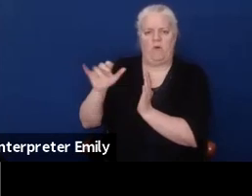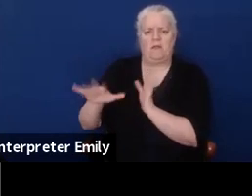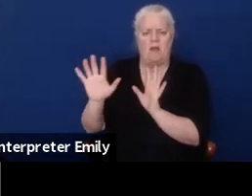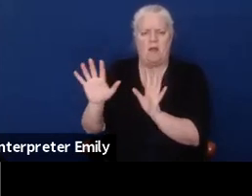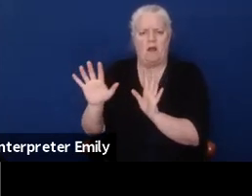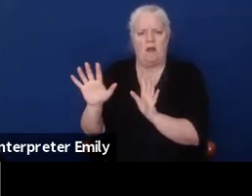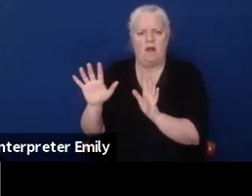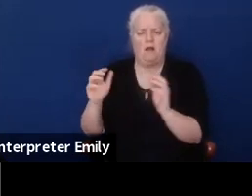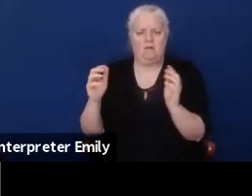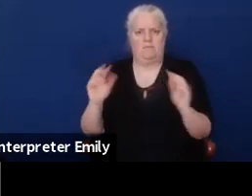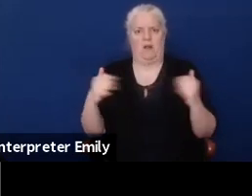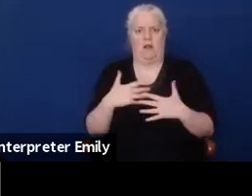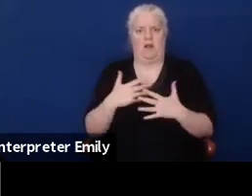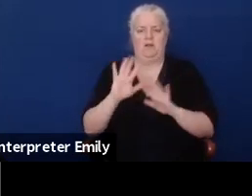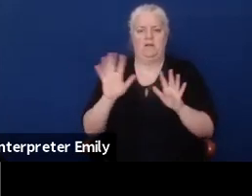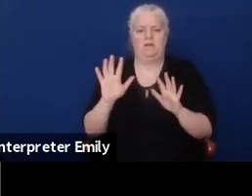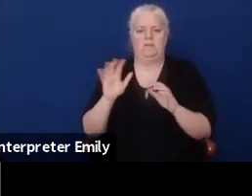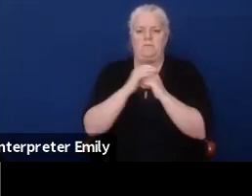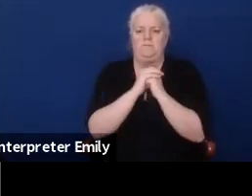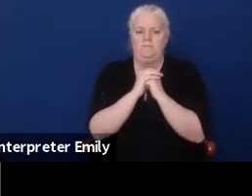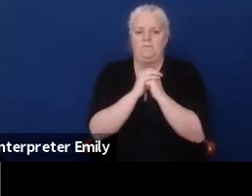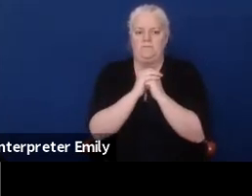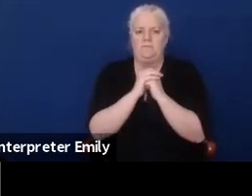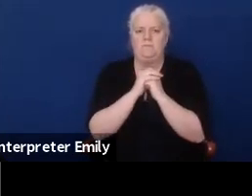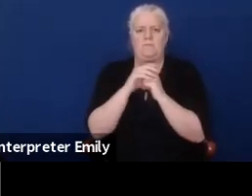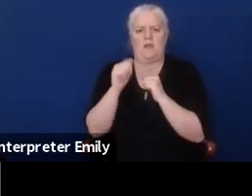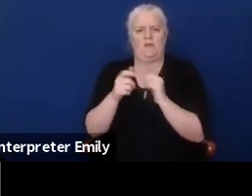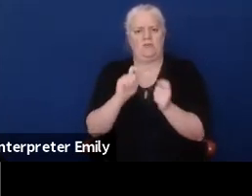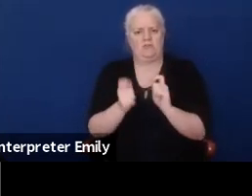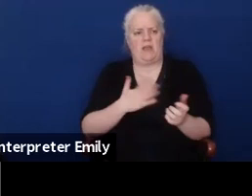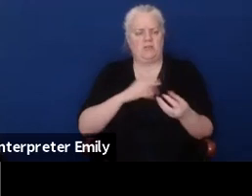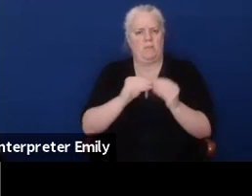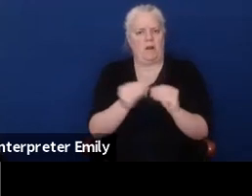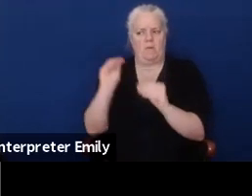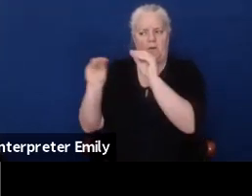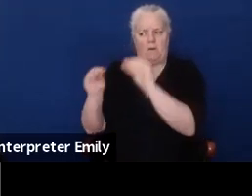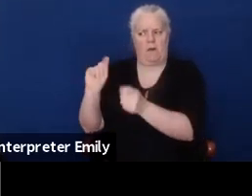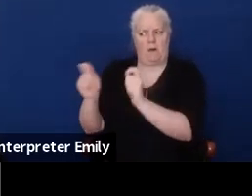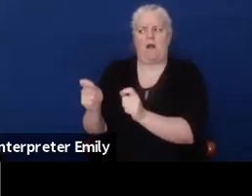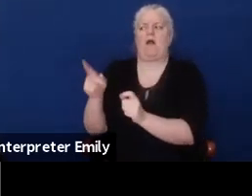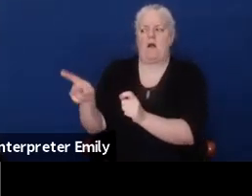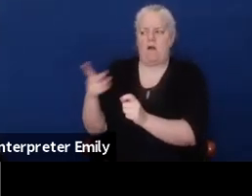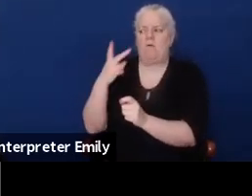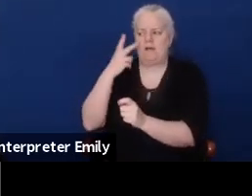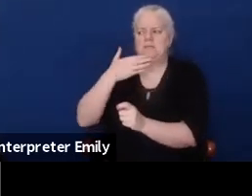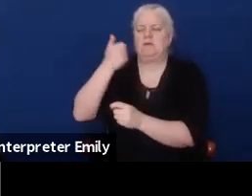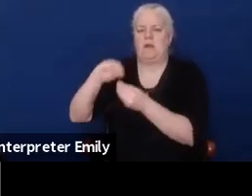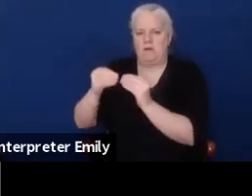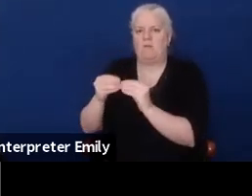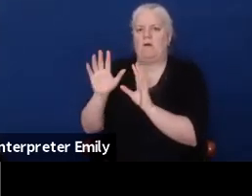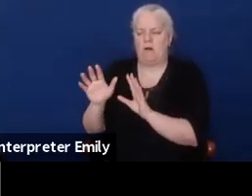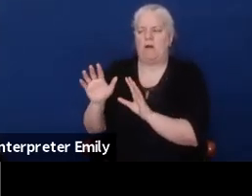my retirement actually saving to lower than that, which is okay. You know, it's okay to not save